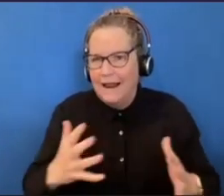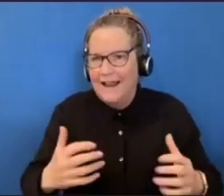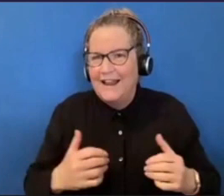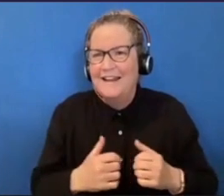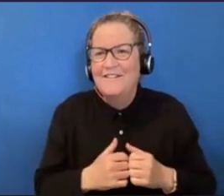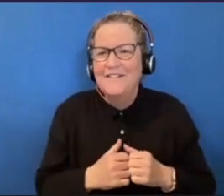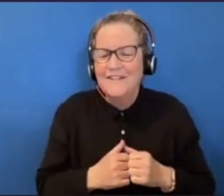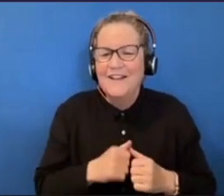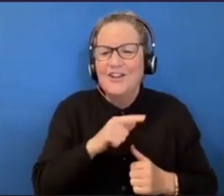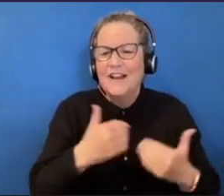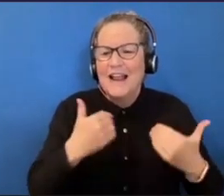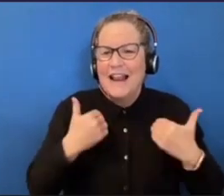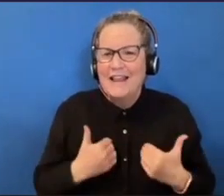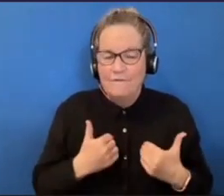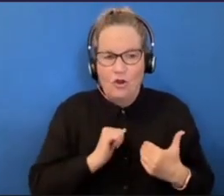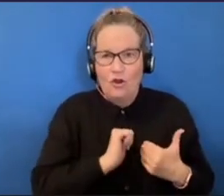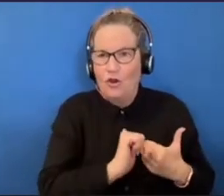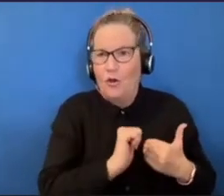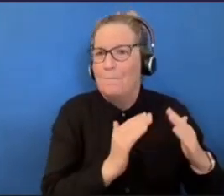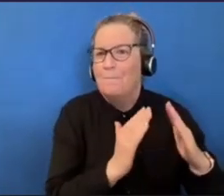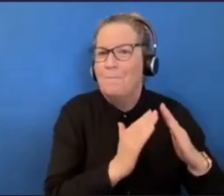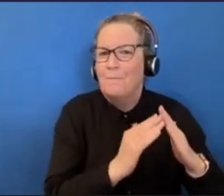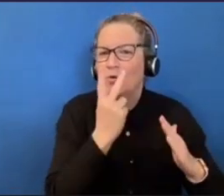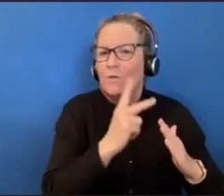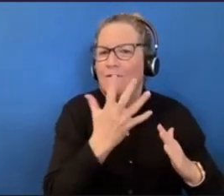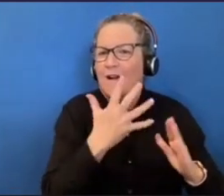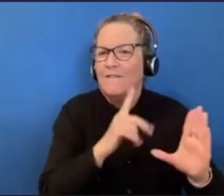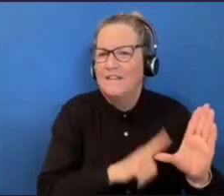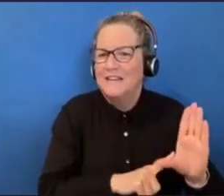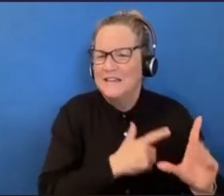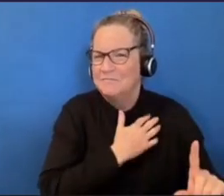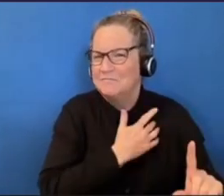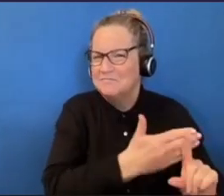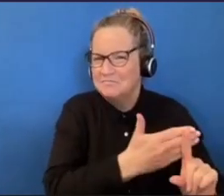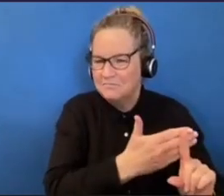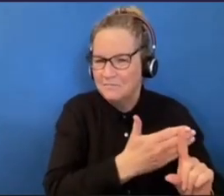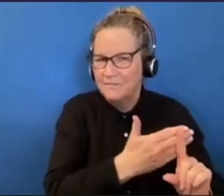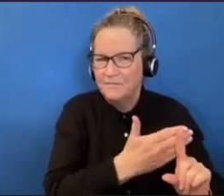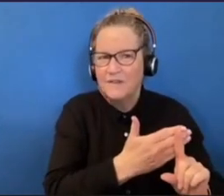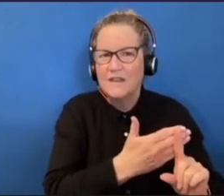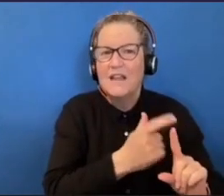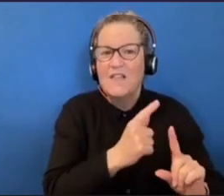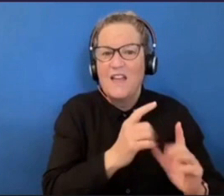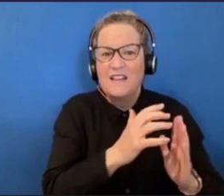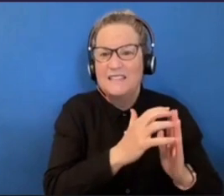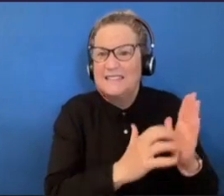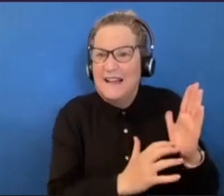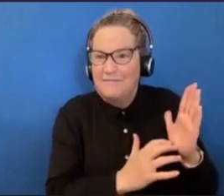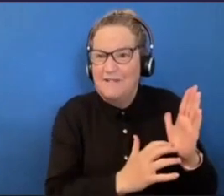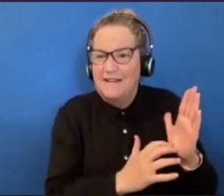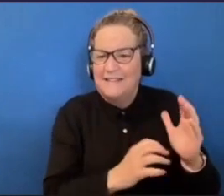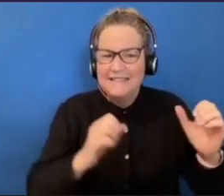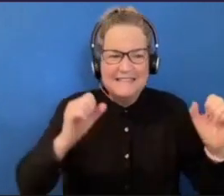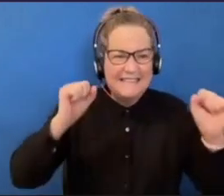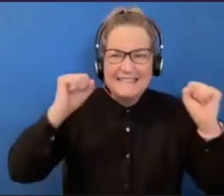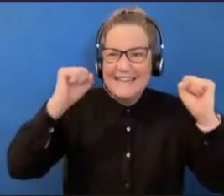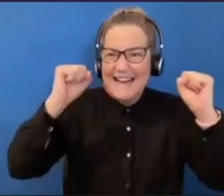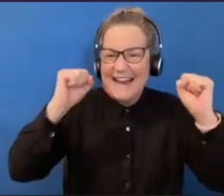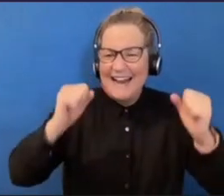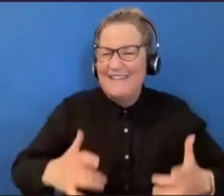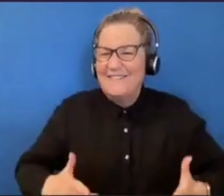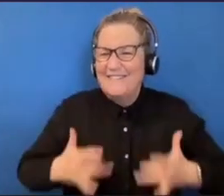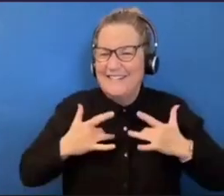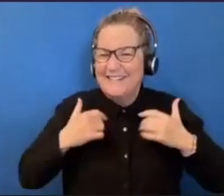living in a home of her own for the last 25 years, and I think that statement alone should be a great hurrah, right?